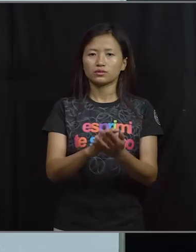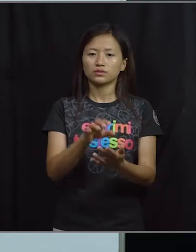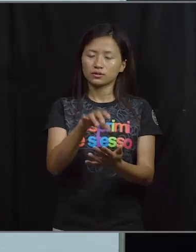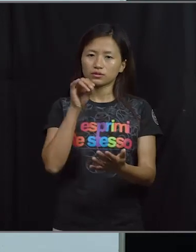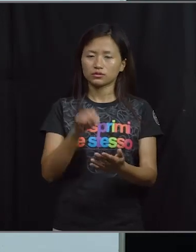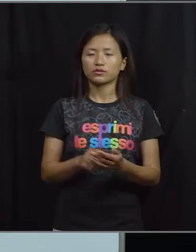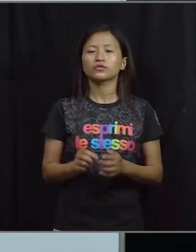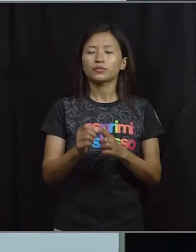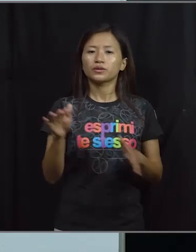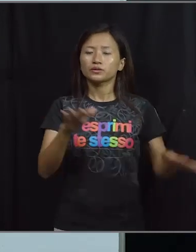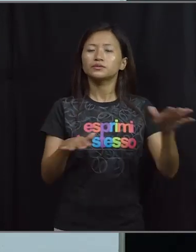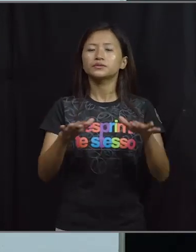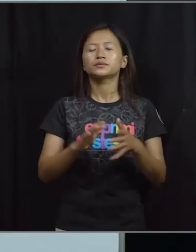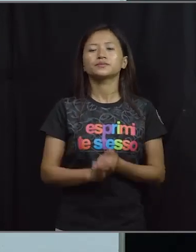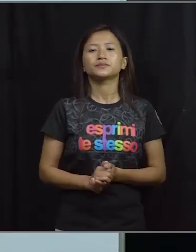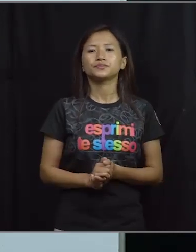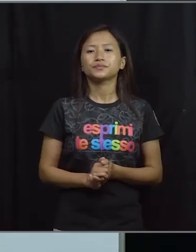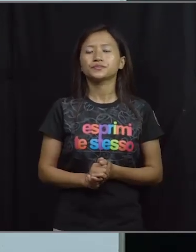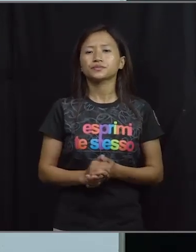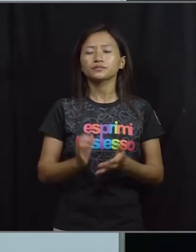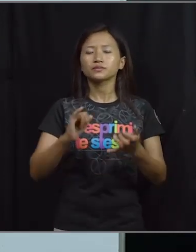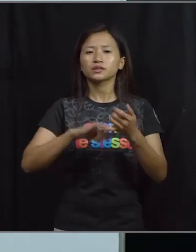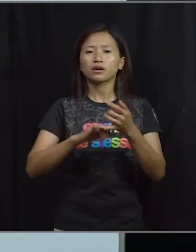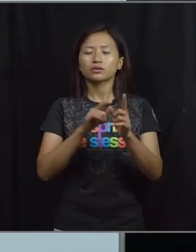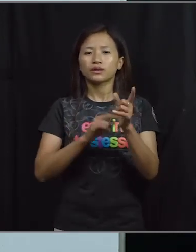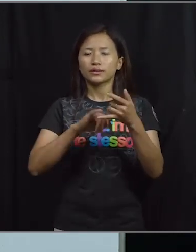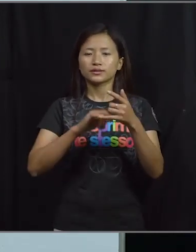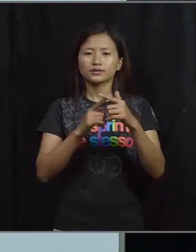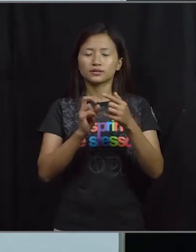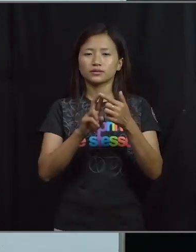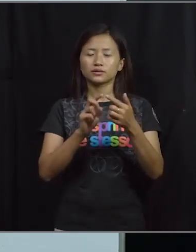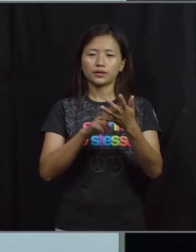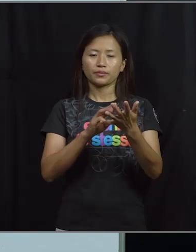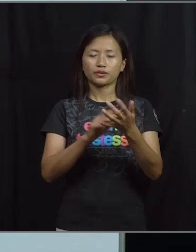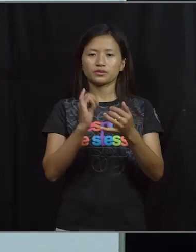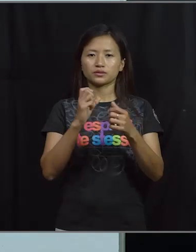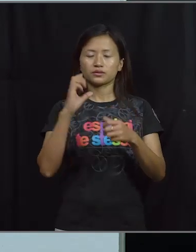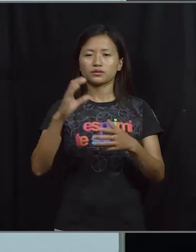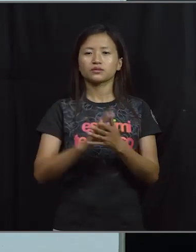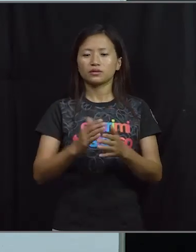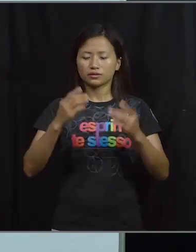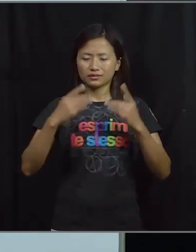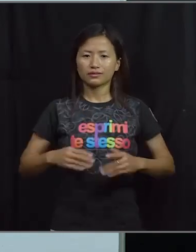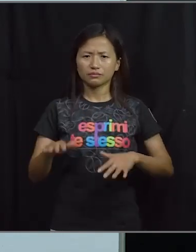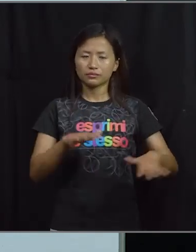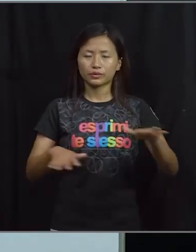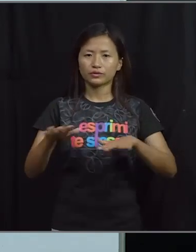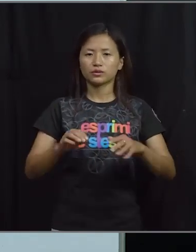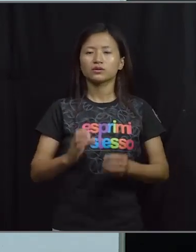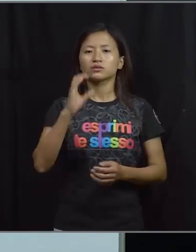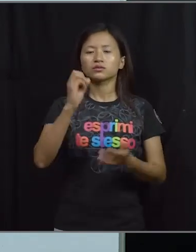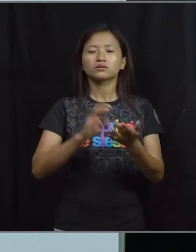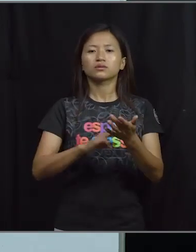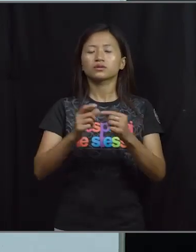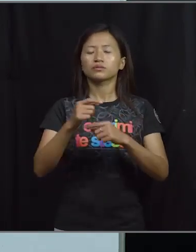take the initiative. Next is systematic planning. Systematic planning is another behavioral competency that an